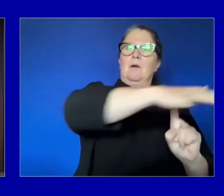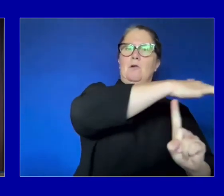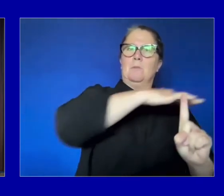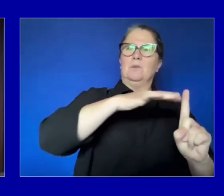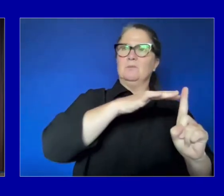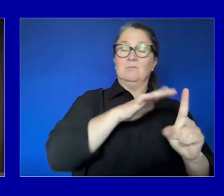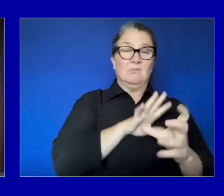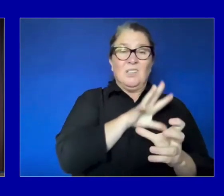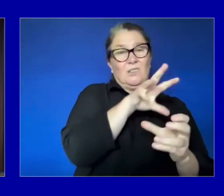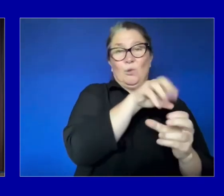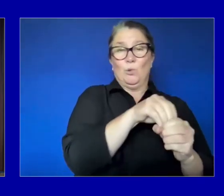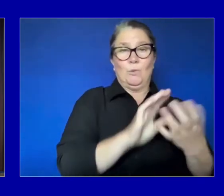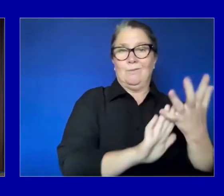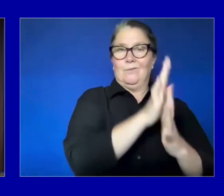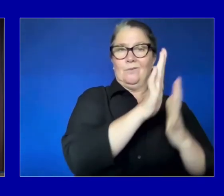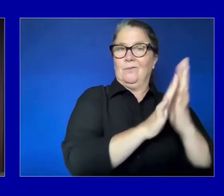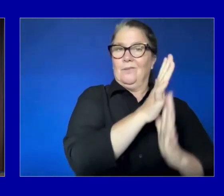So